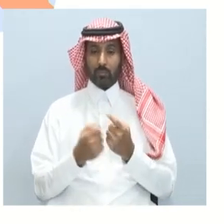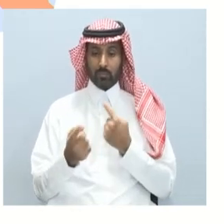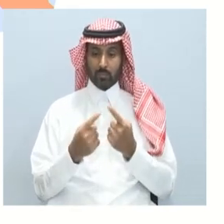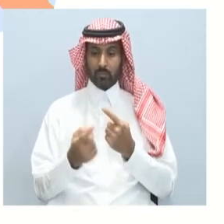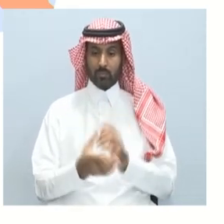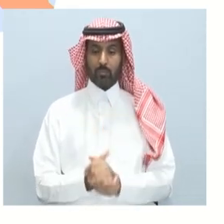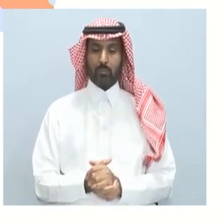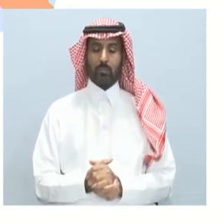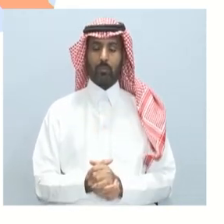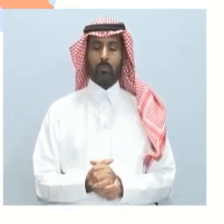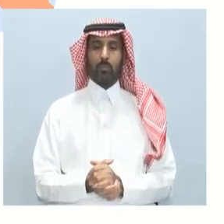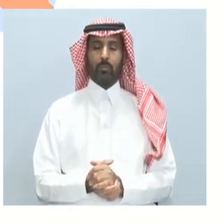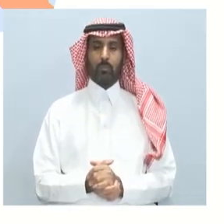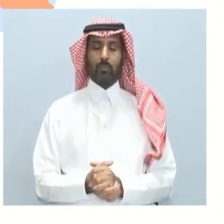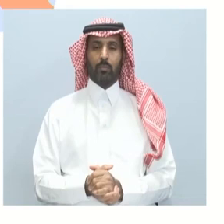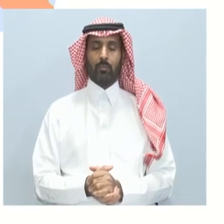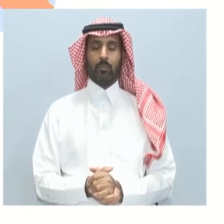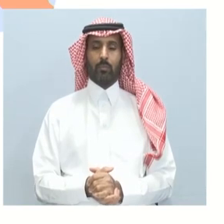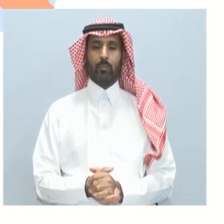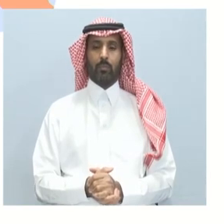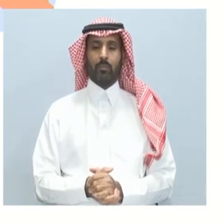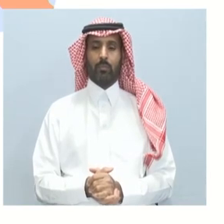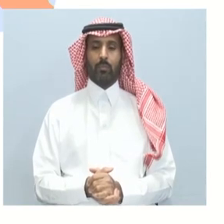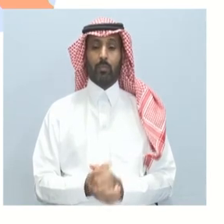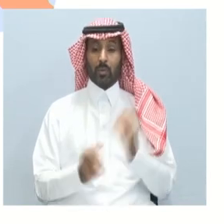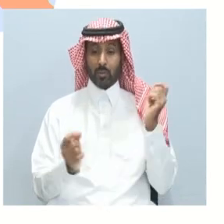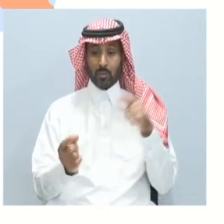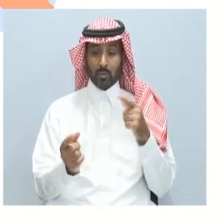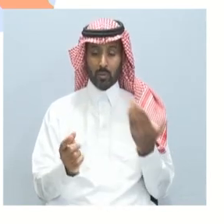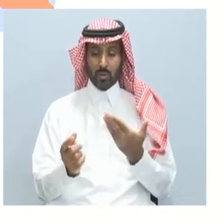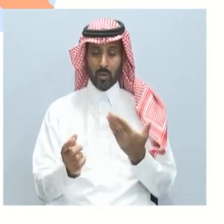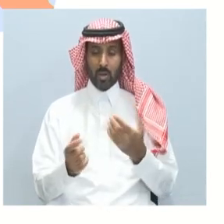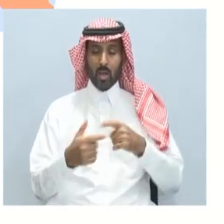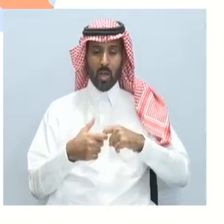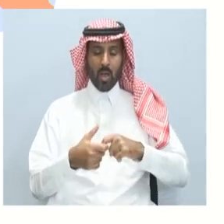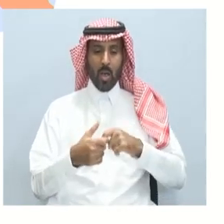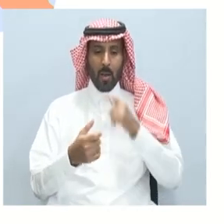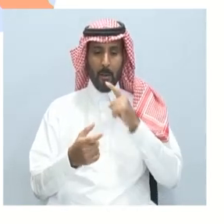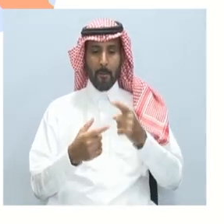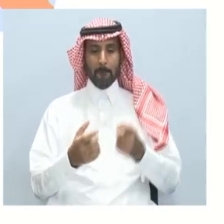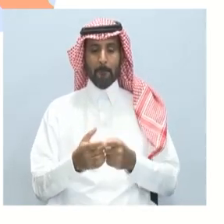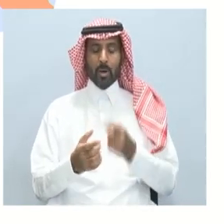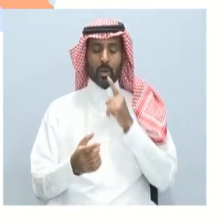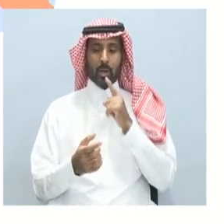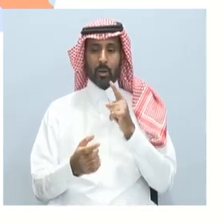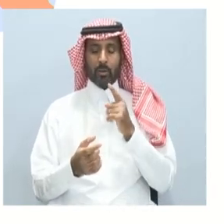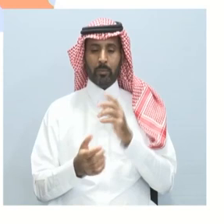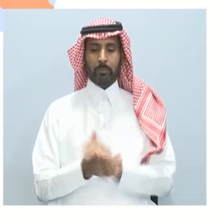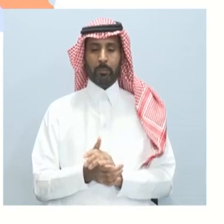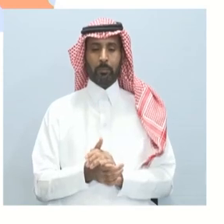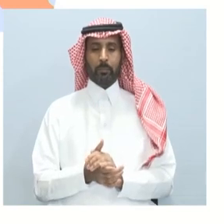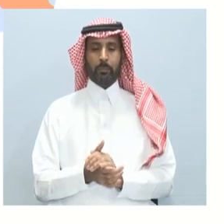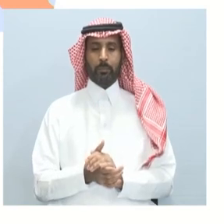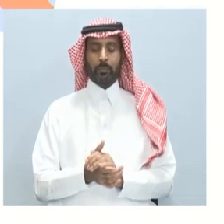or conversation within it. So our objectives are to relate symbiotic relationships to personal ones. So it's not going to